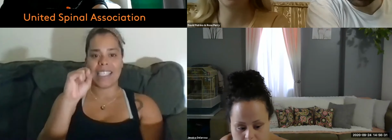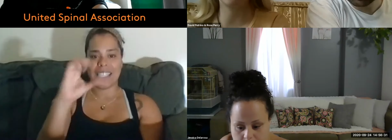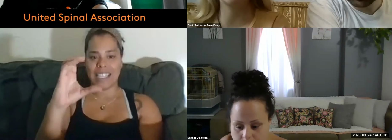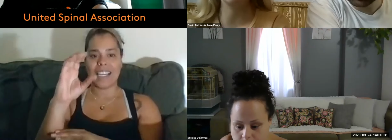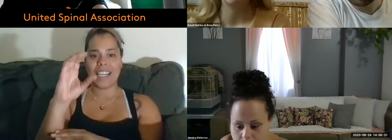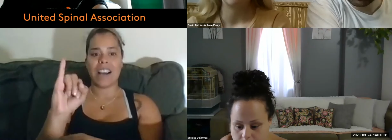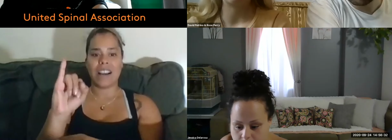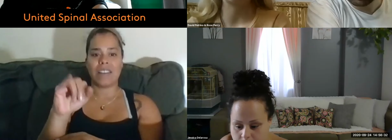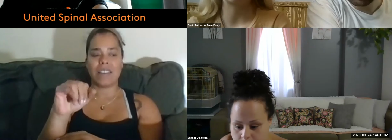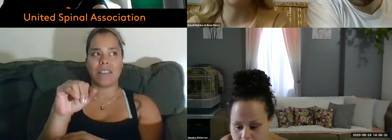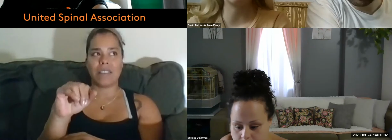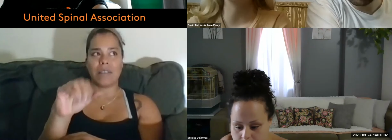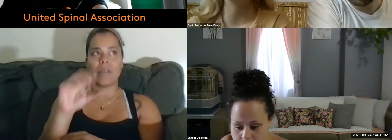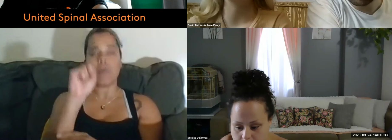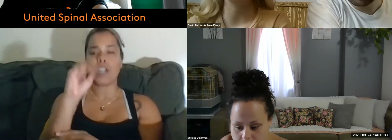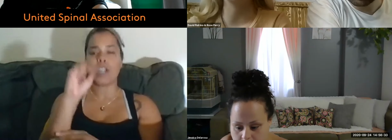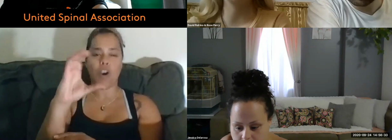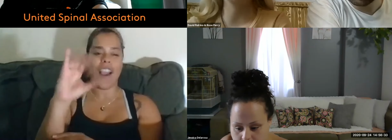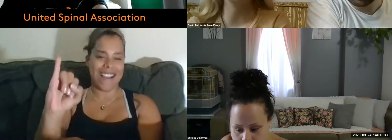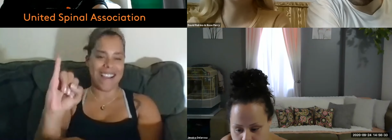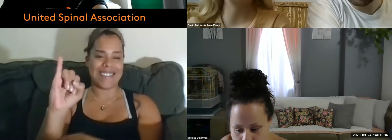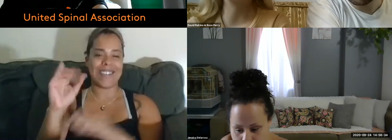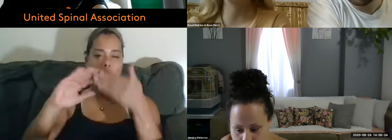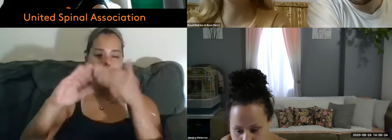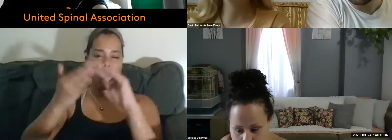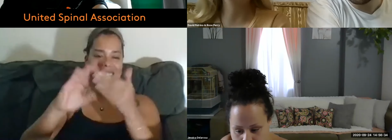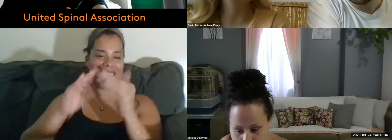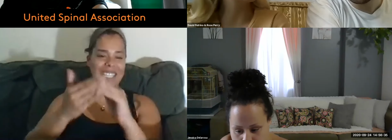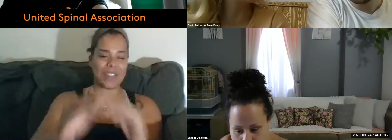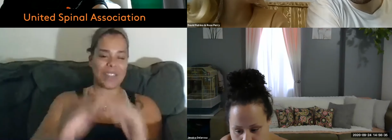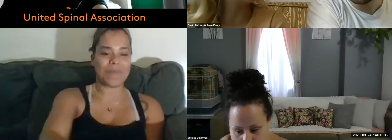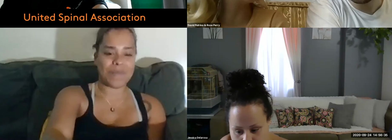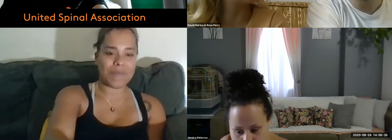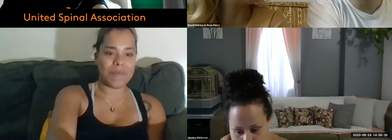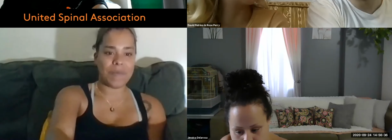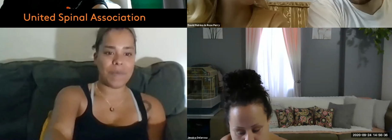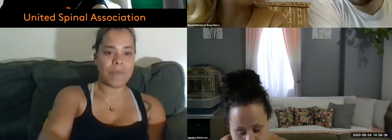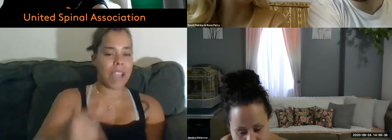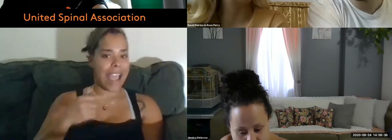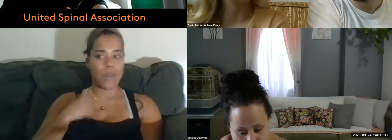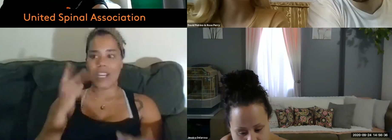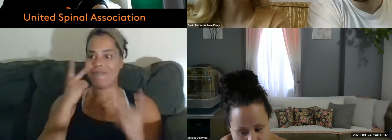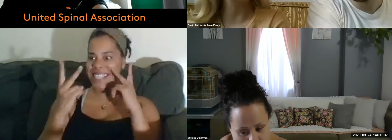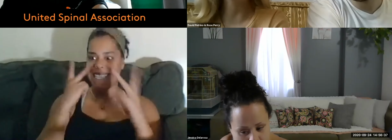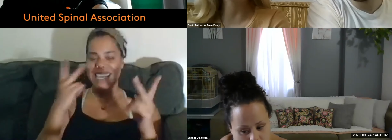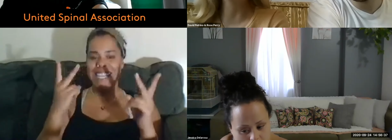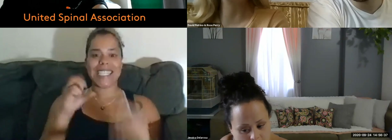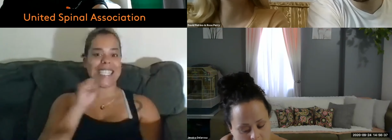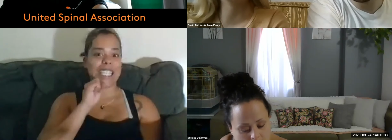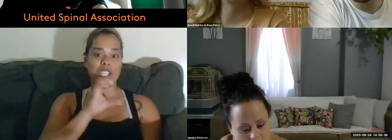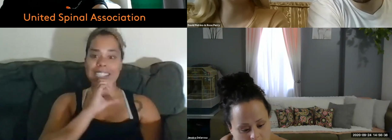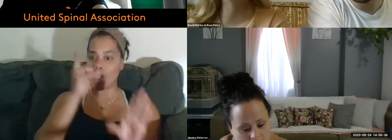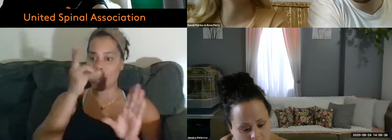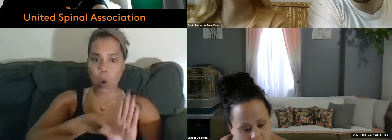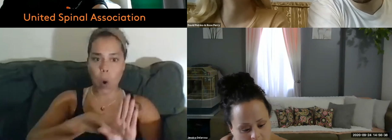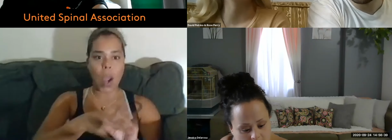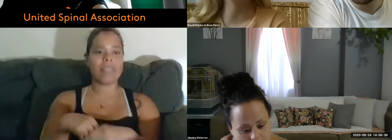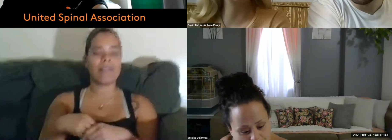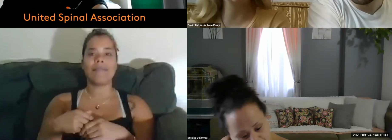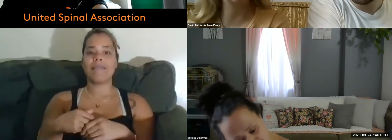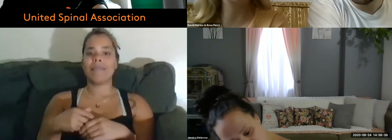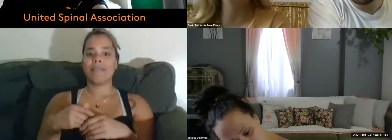injured community, and we've seen seniors join it. We've seen individuals who are blind